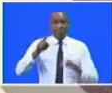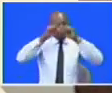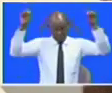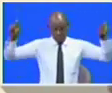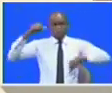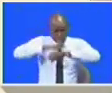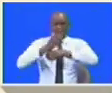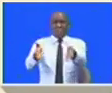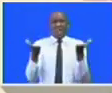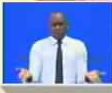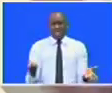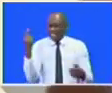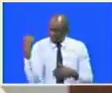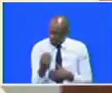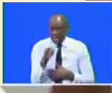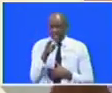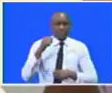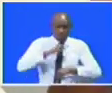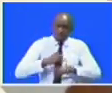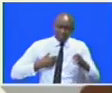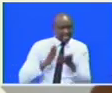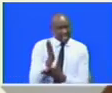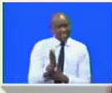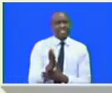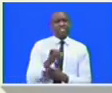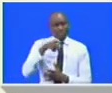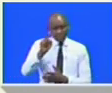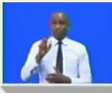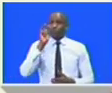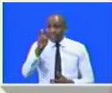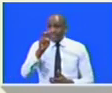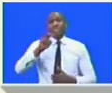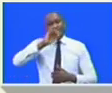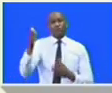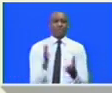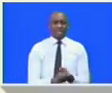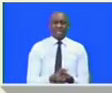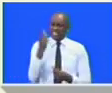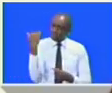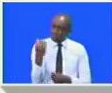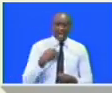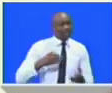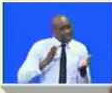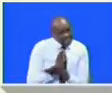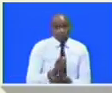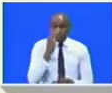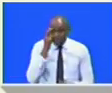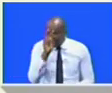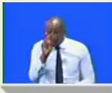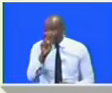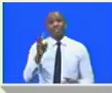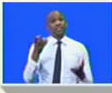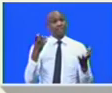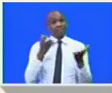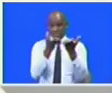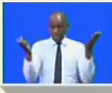in front of a school. Those children in that school have a right to a clear view of the city streets. Those children have a right to the view of the beautiful